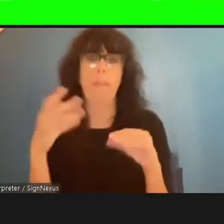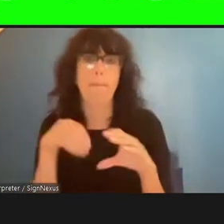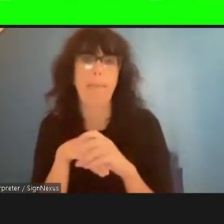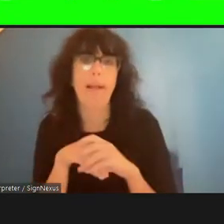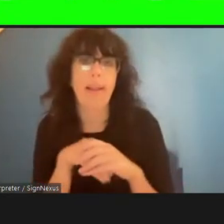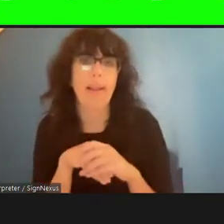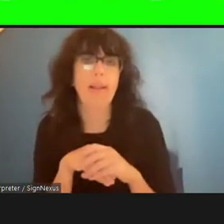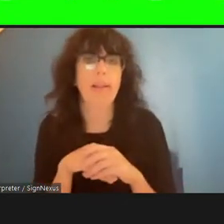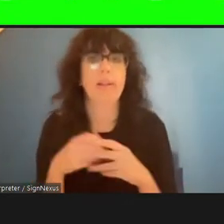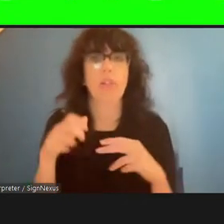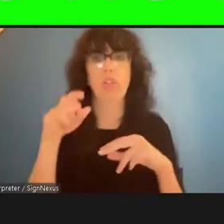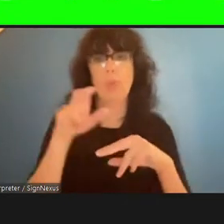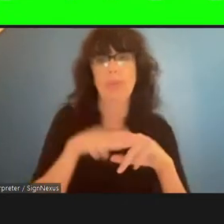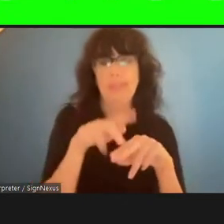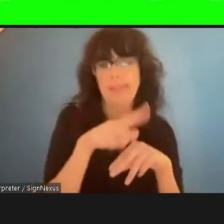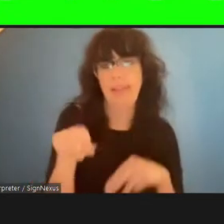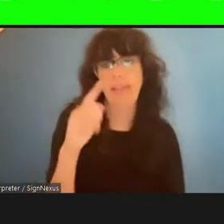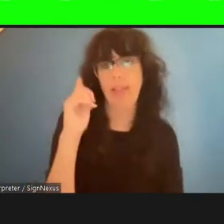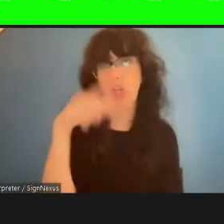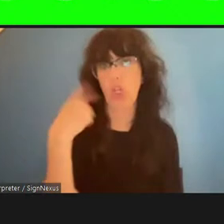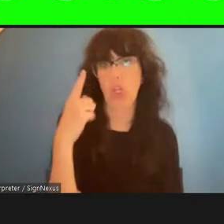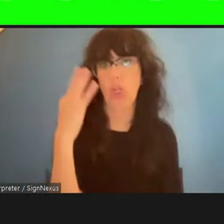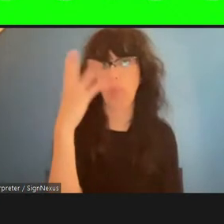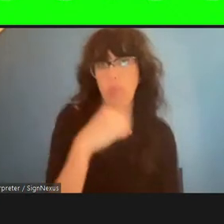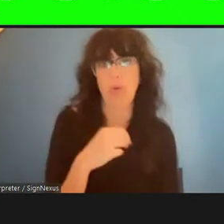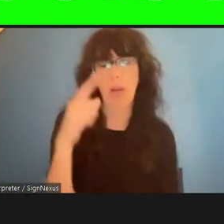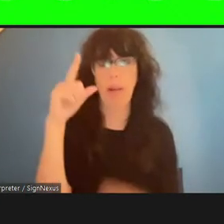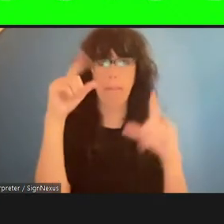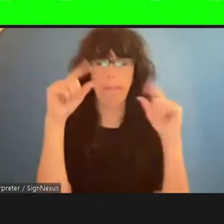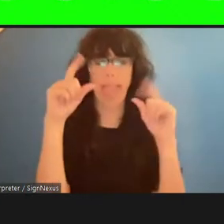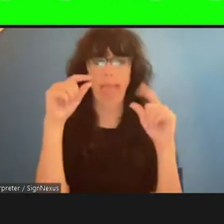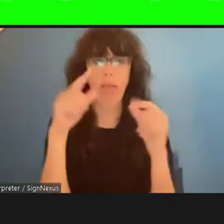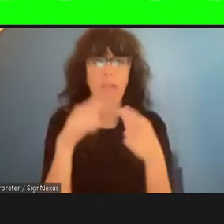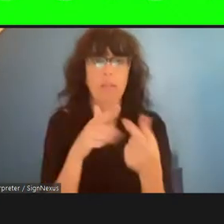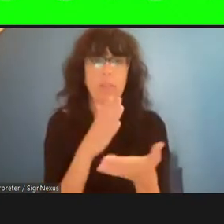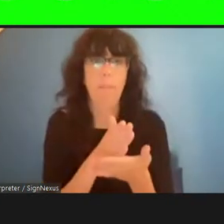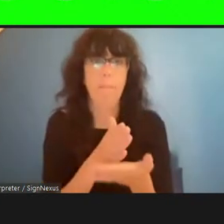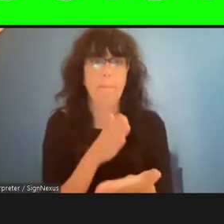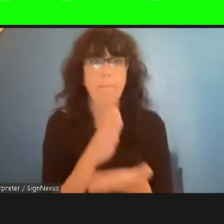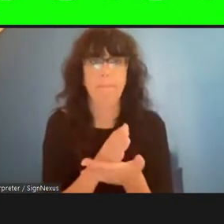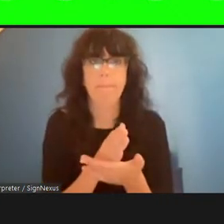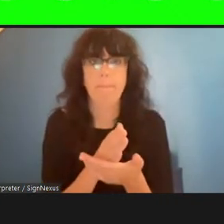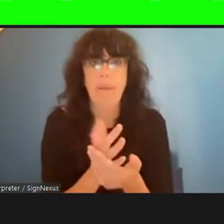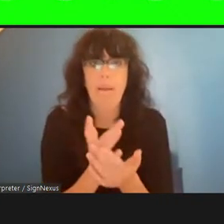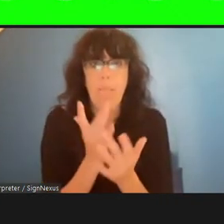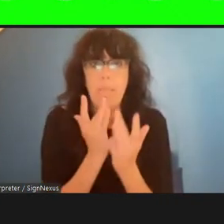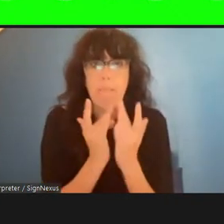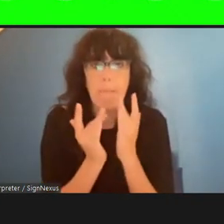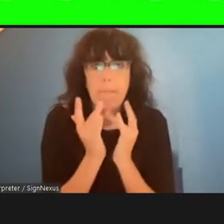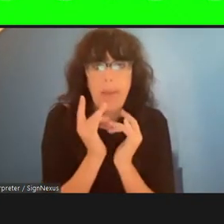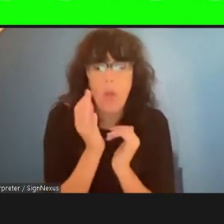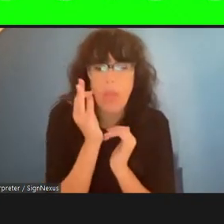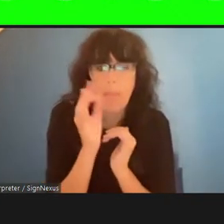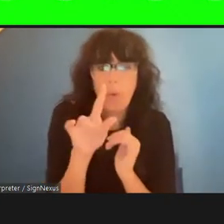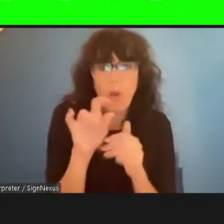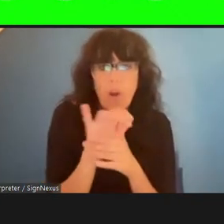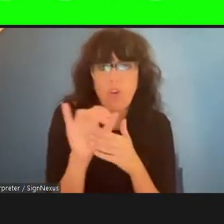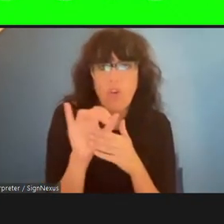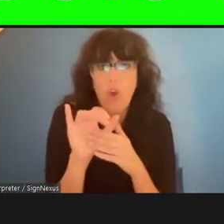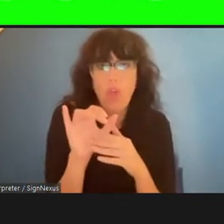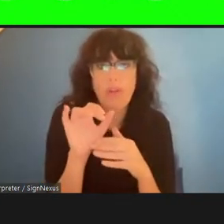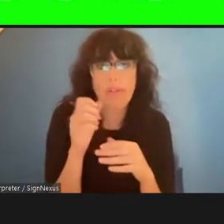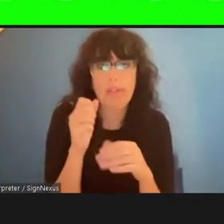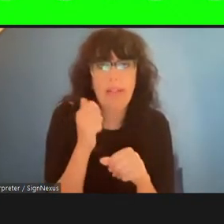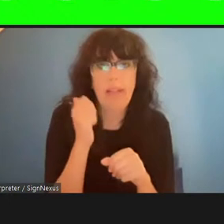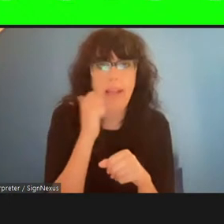over here looking pretty blinking all that stop it stop it i barely make 50 dollars a day you guys need to stop this